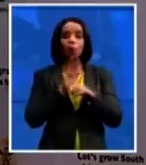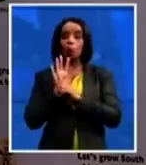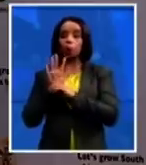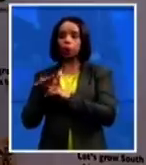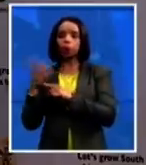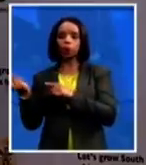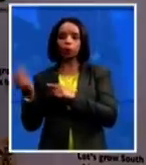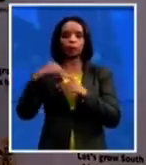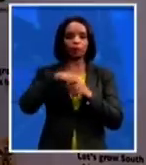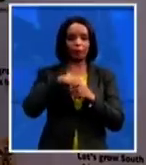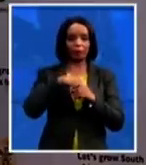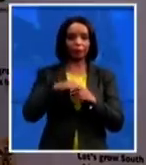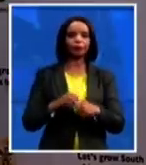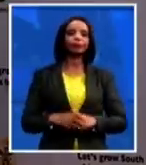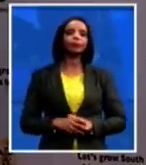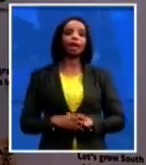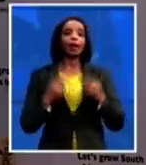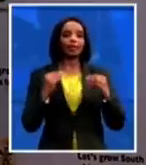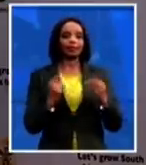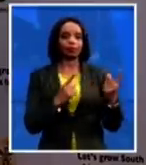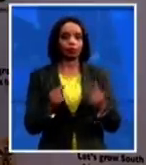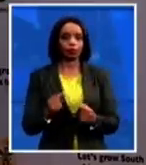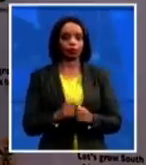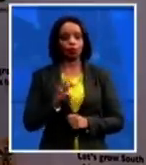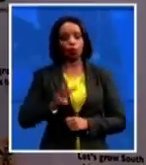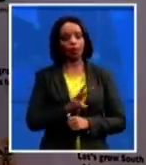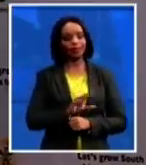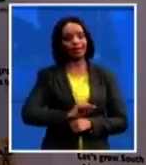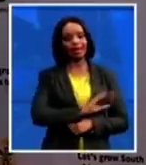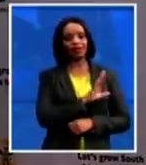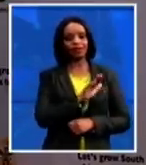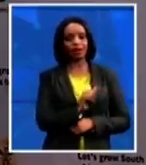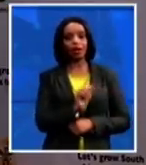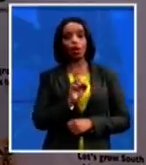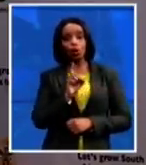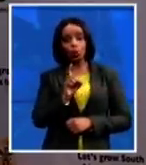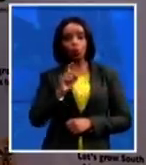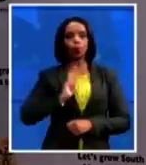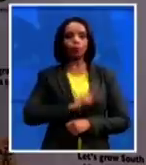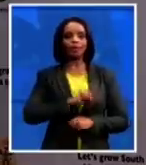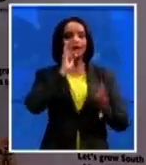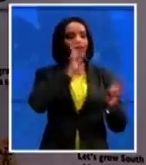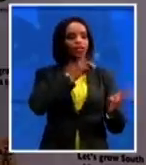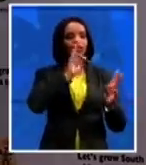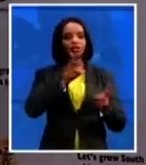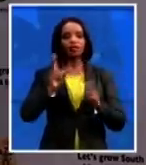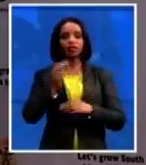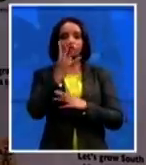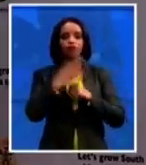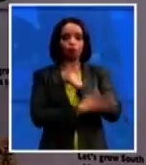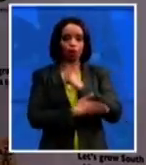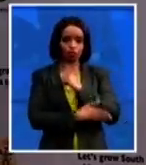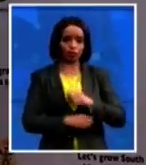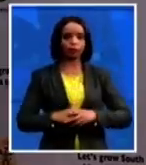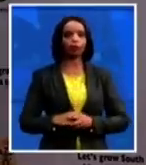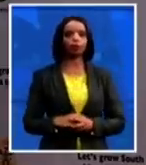Africa, President Ramaphosa recently led a delegation of ministers and business leaders with